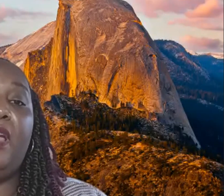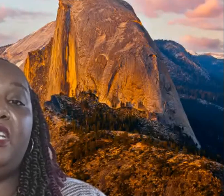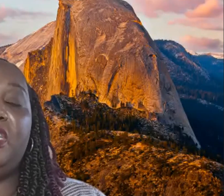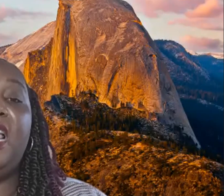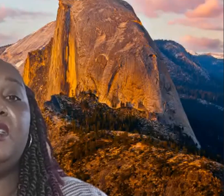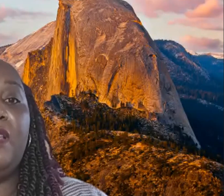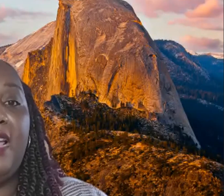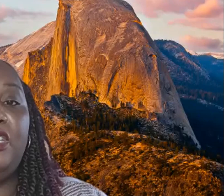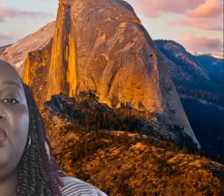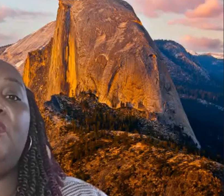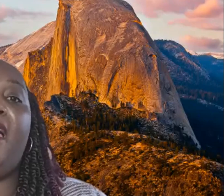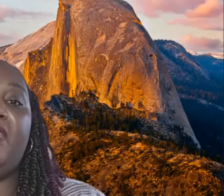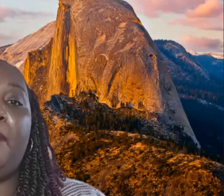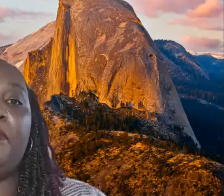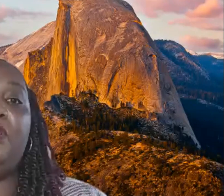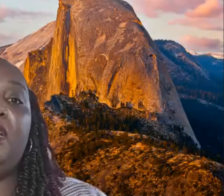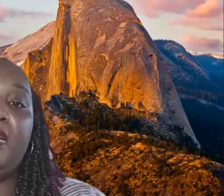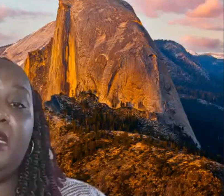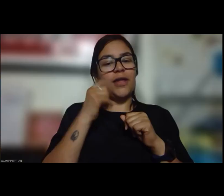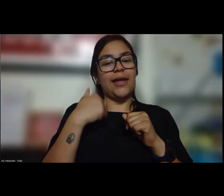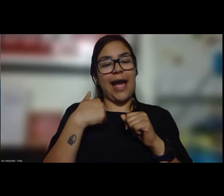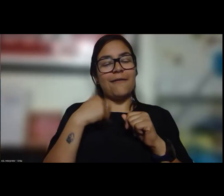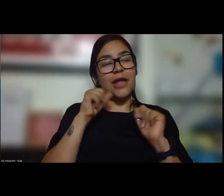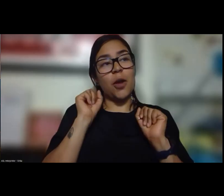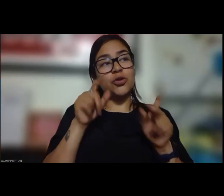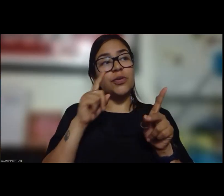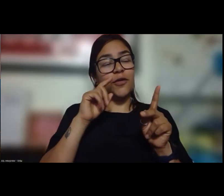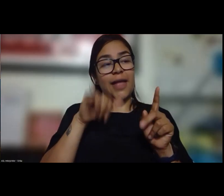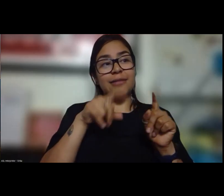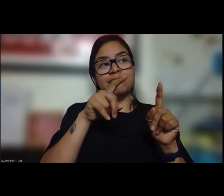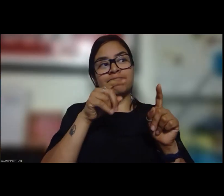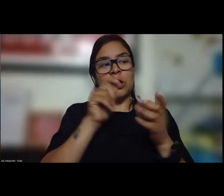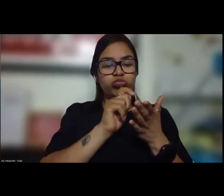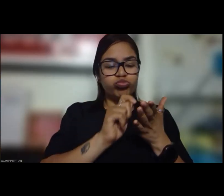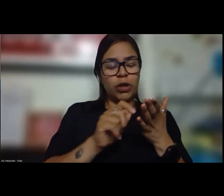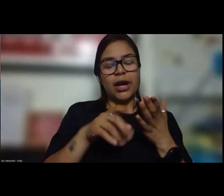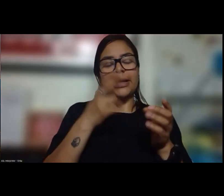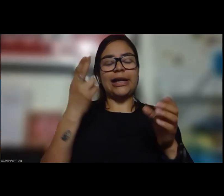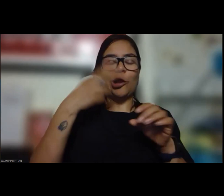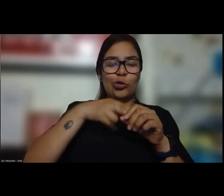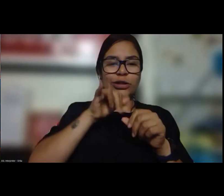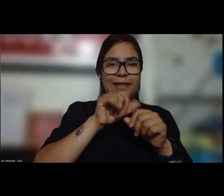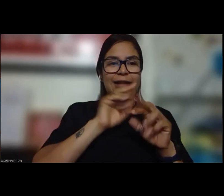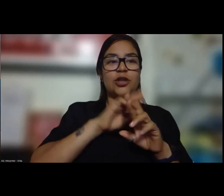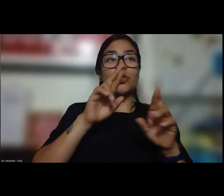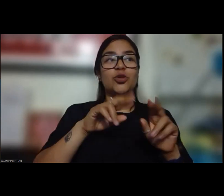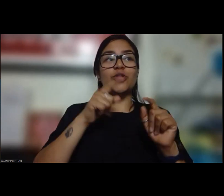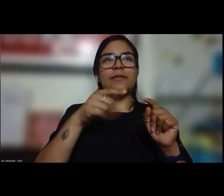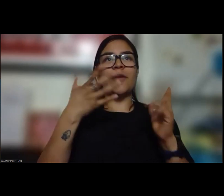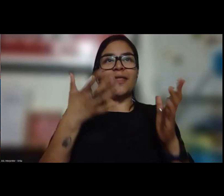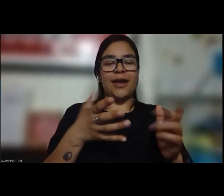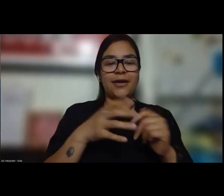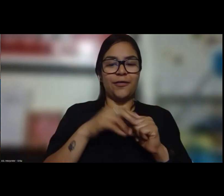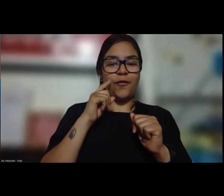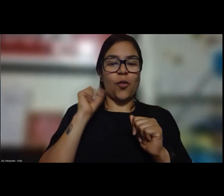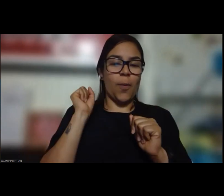those locations so that they too have the opportunity to complete the survey and also to make sure that the results are sent back to the POCO team